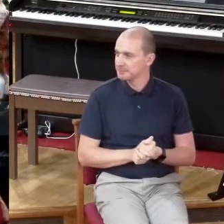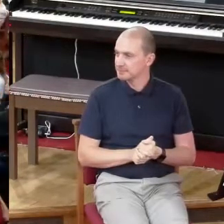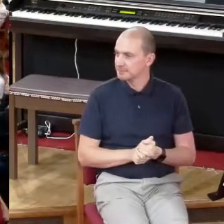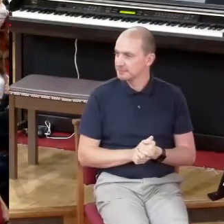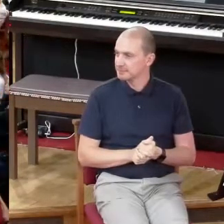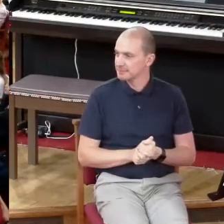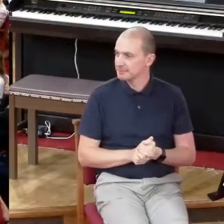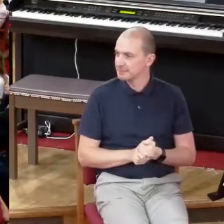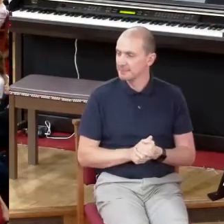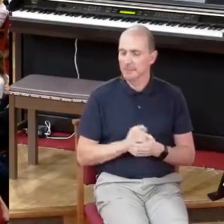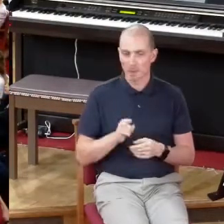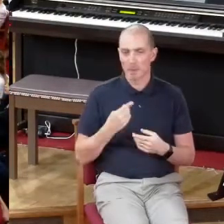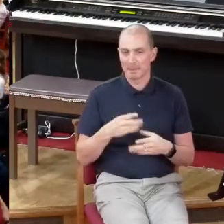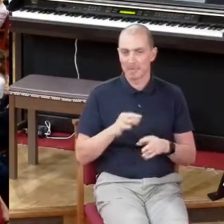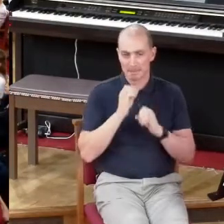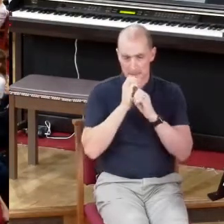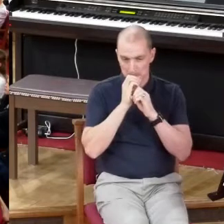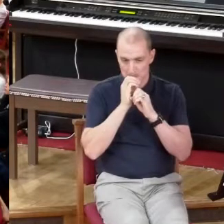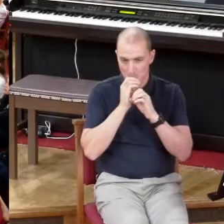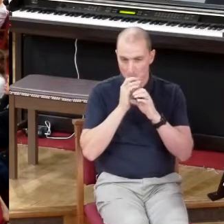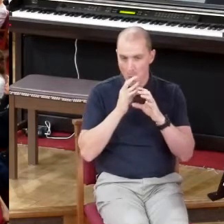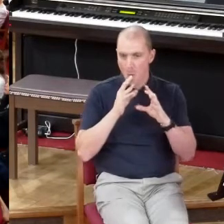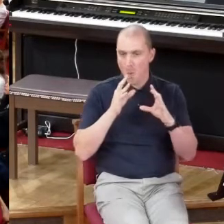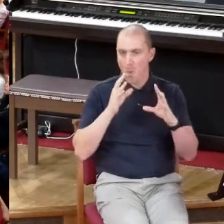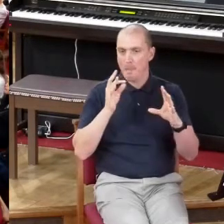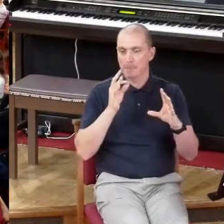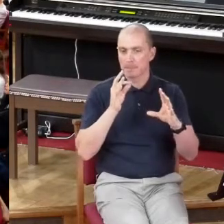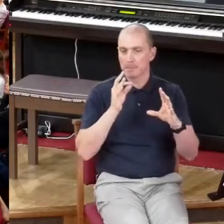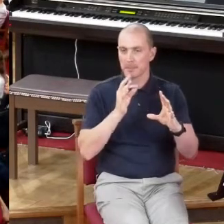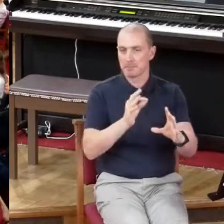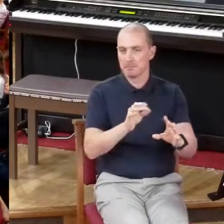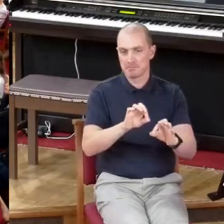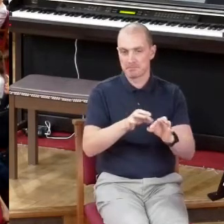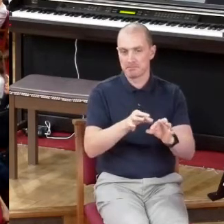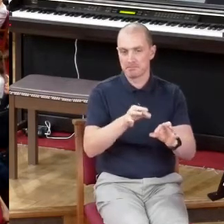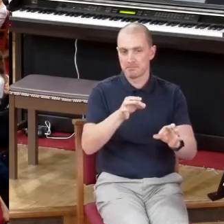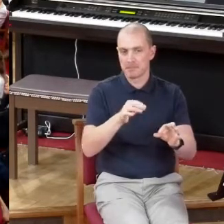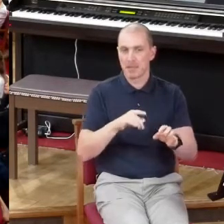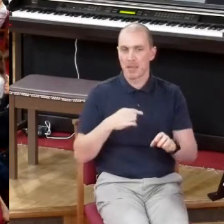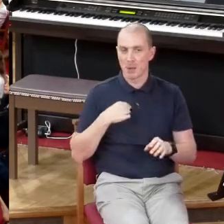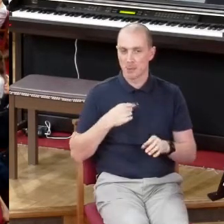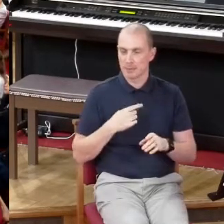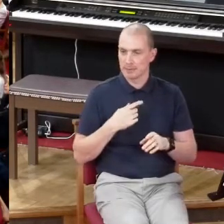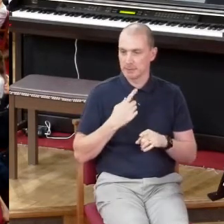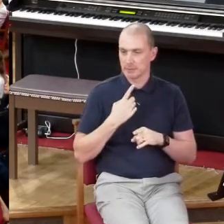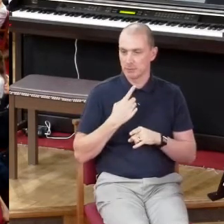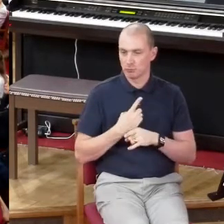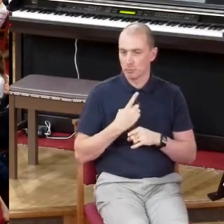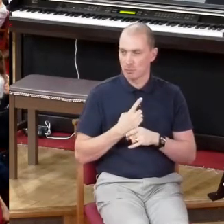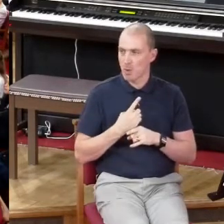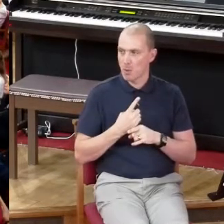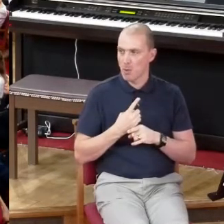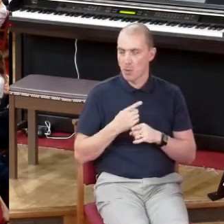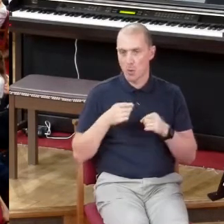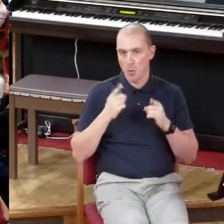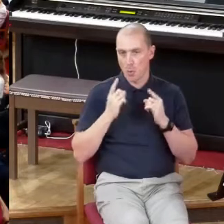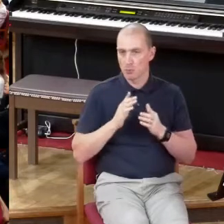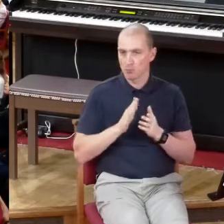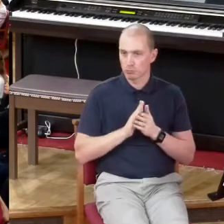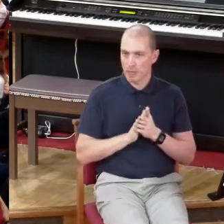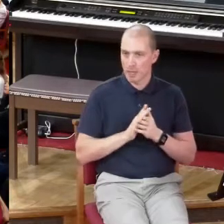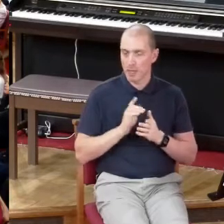We were blowing up balloons while we were saying the Lord's Prayer, and we were also writing down our praises, what